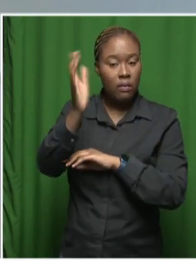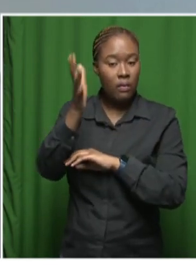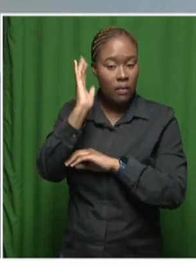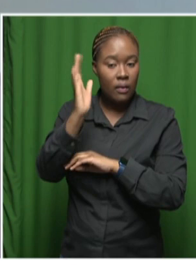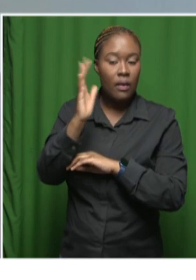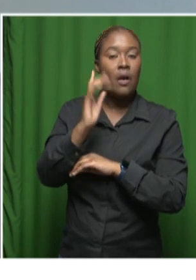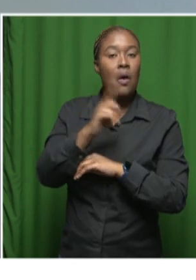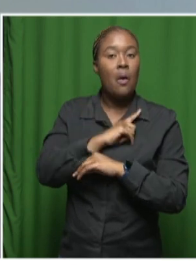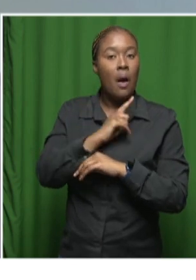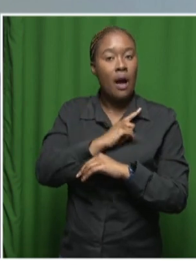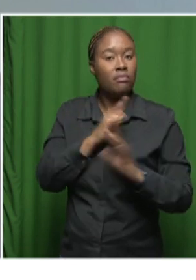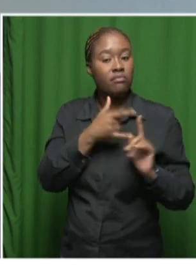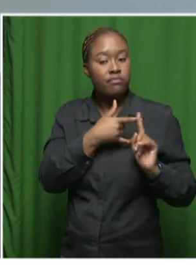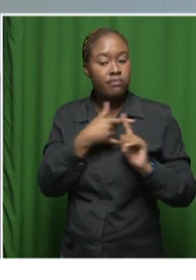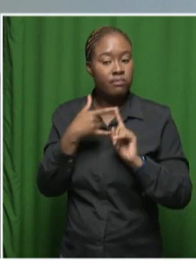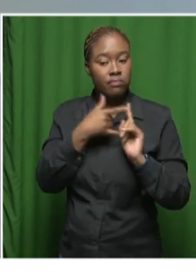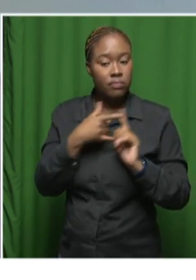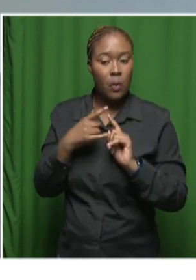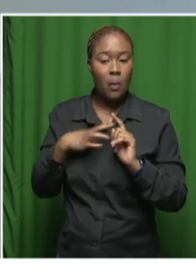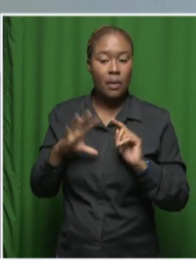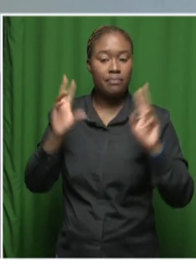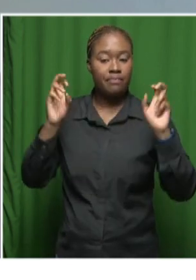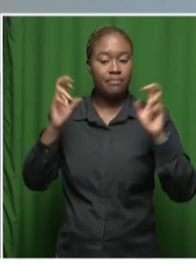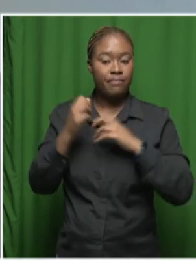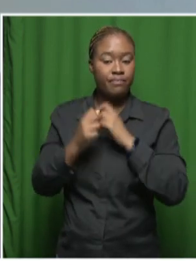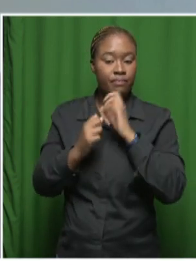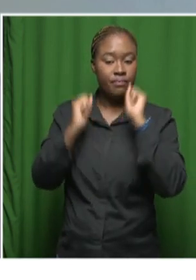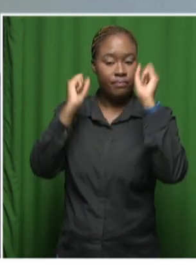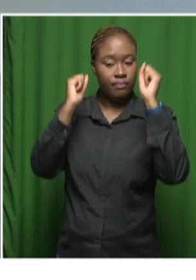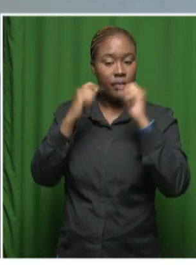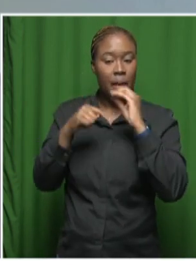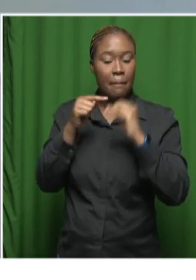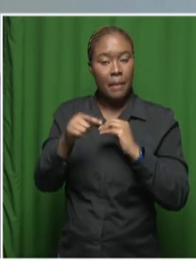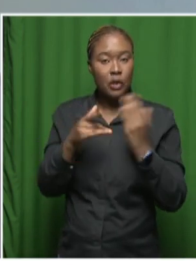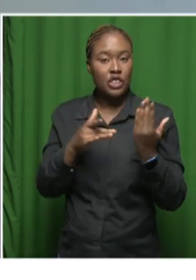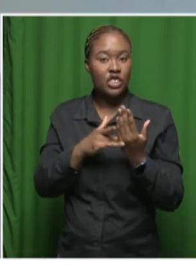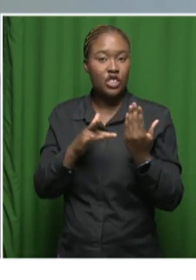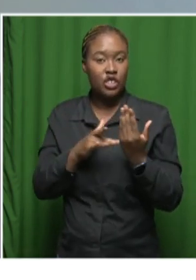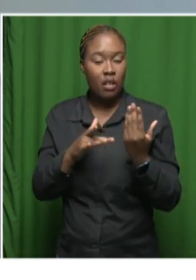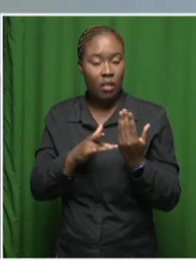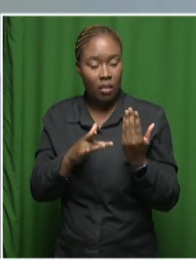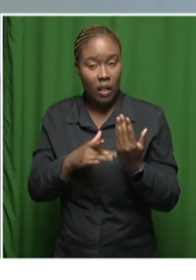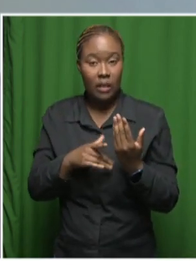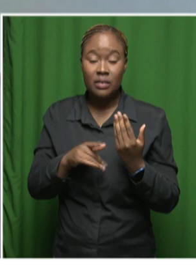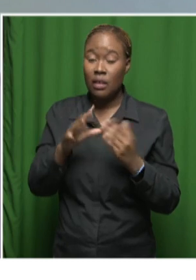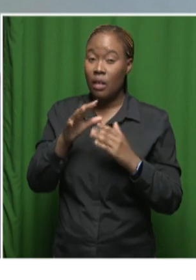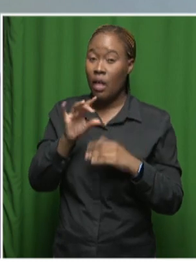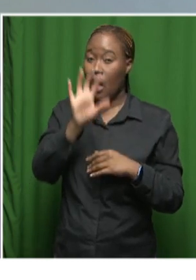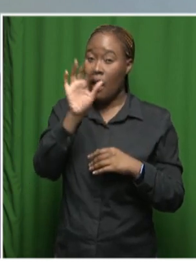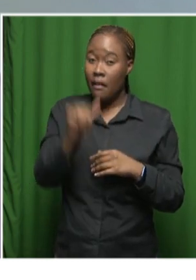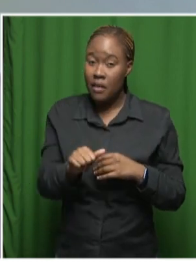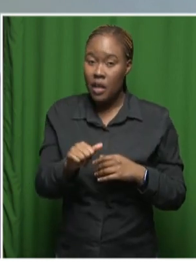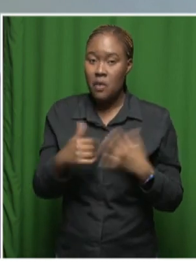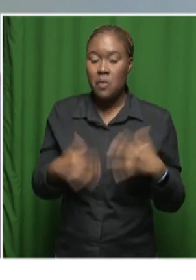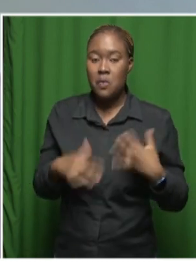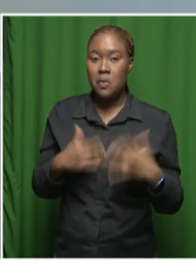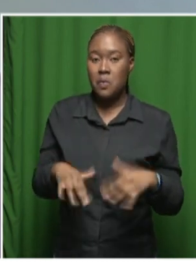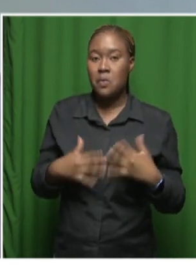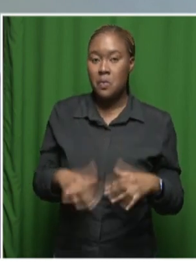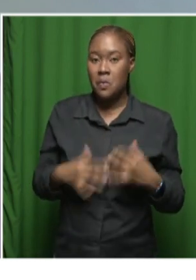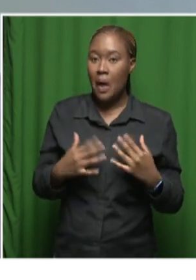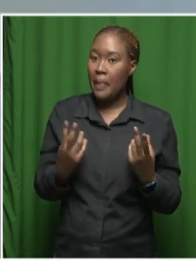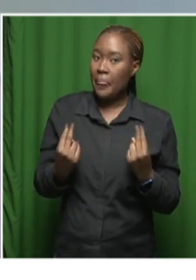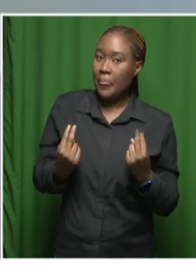of digital twins. I know right now, South Africa, for instance, Africa in essence, is an early adopter of